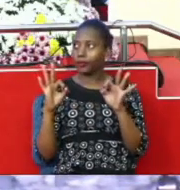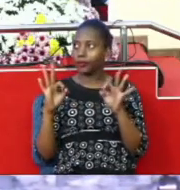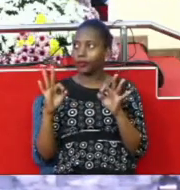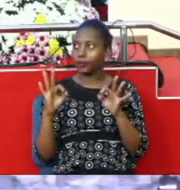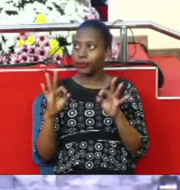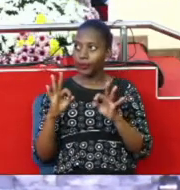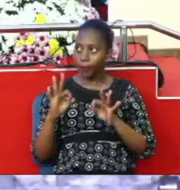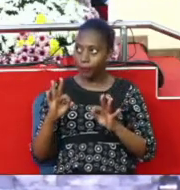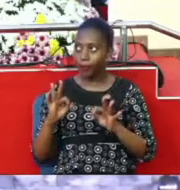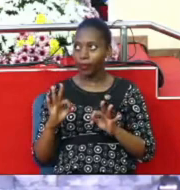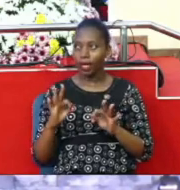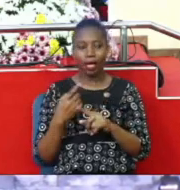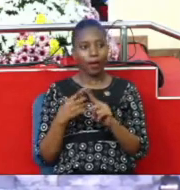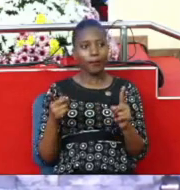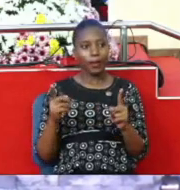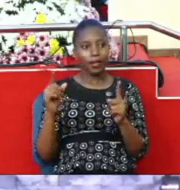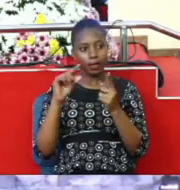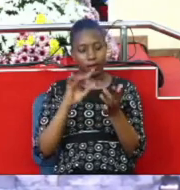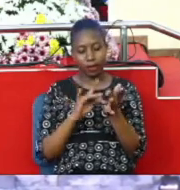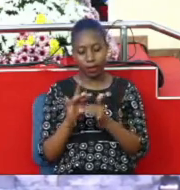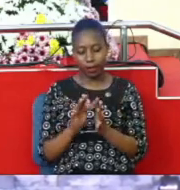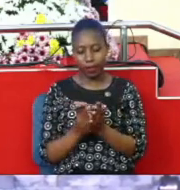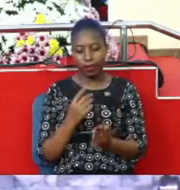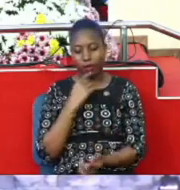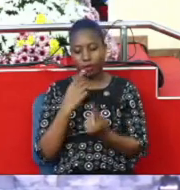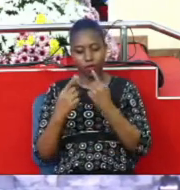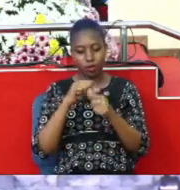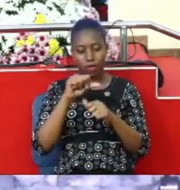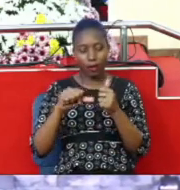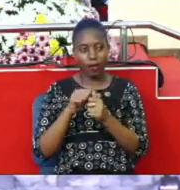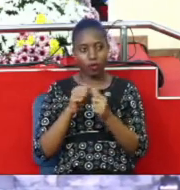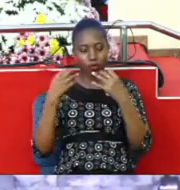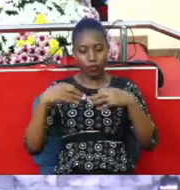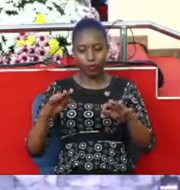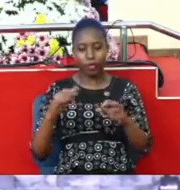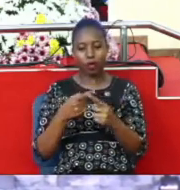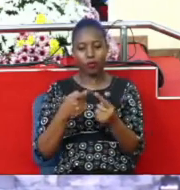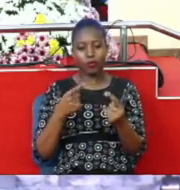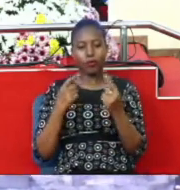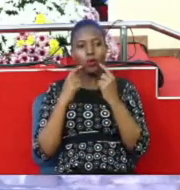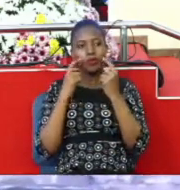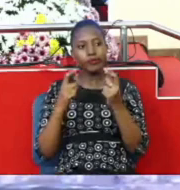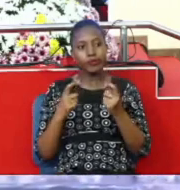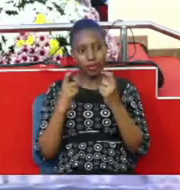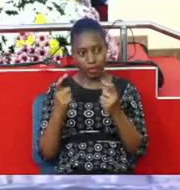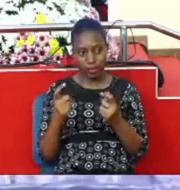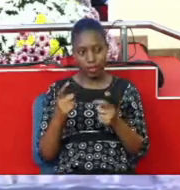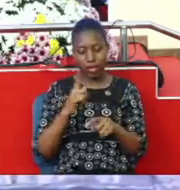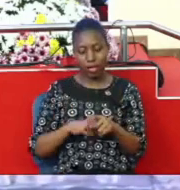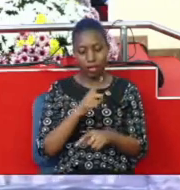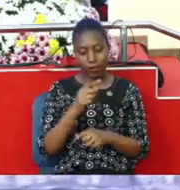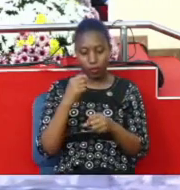freedom from the slavery of sin. When one commits sin, they become a slave to